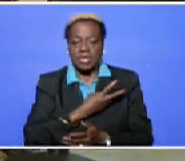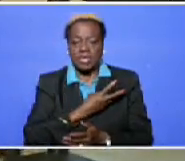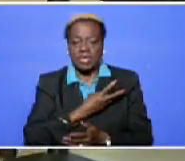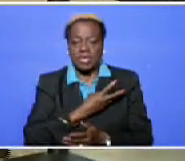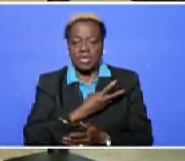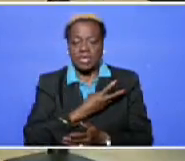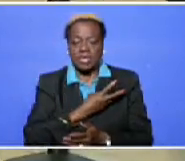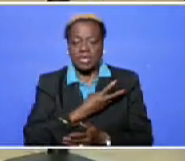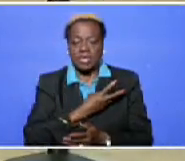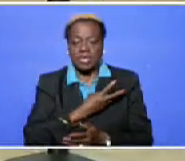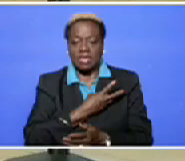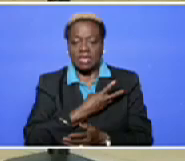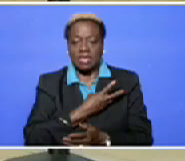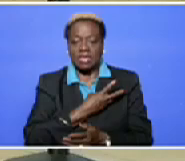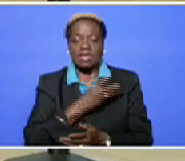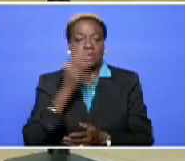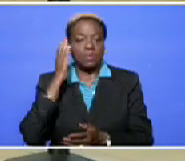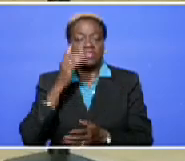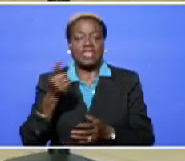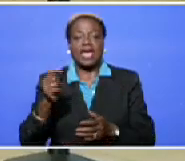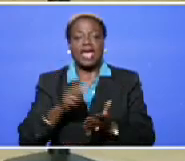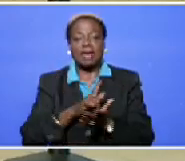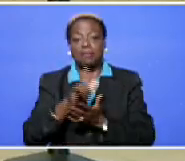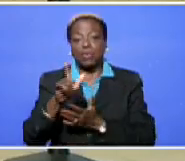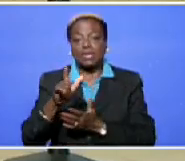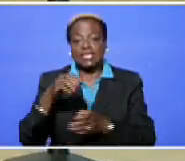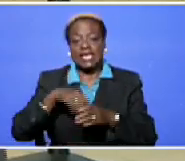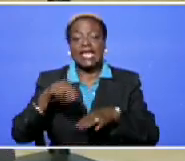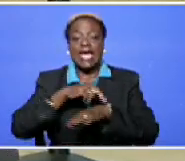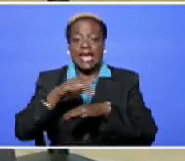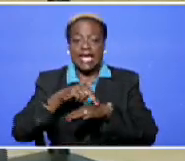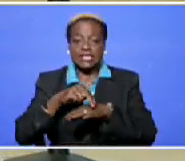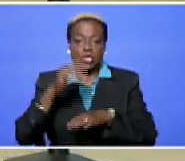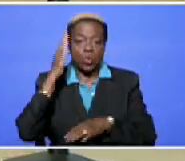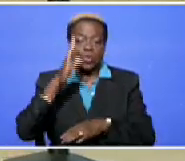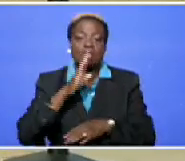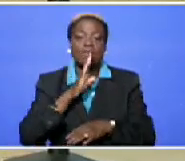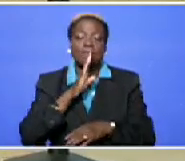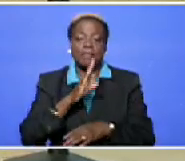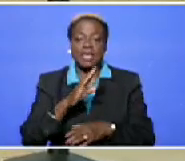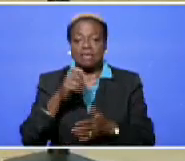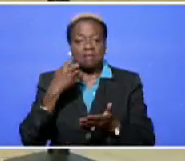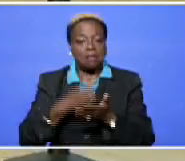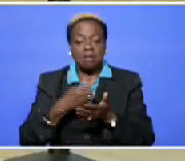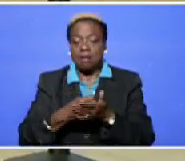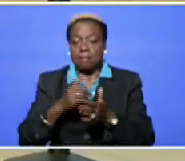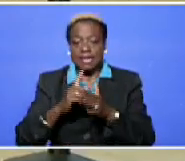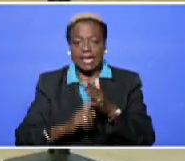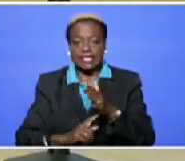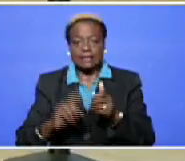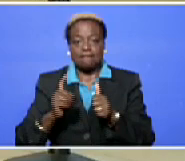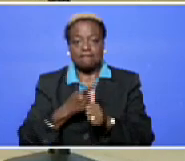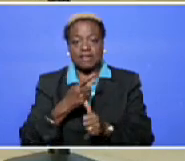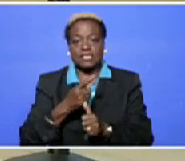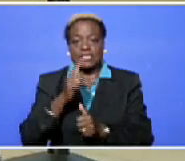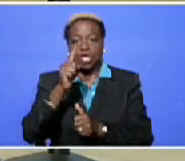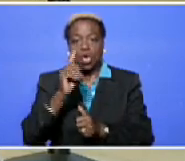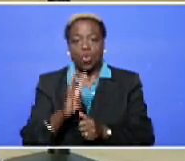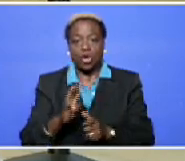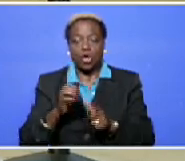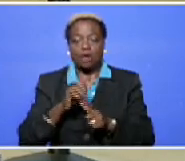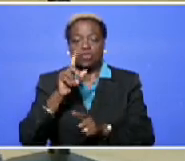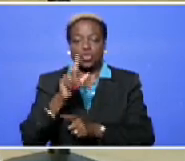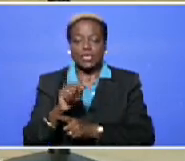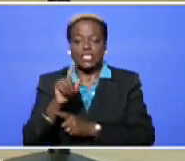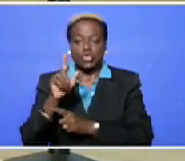the airport located here in Nassau will be cashless, and we expect that to be in the first quarter of 2020. We are only